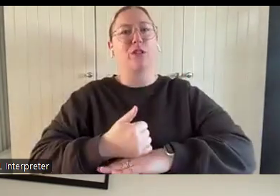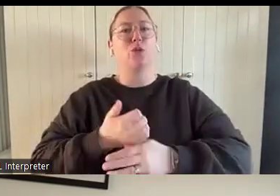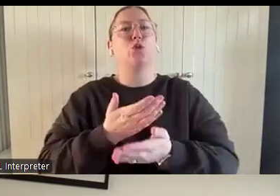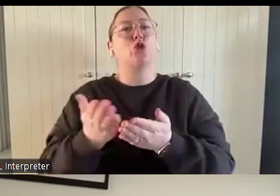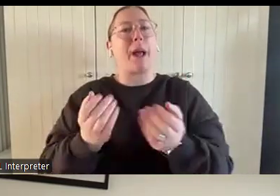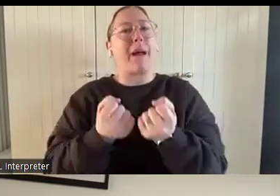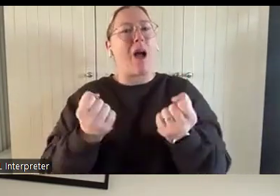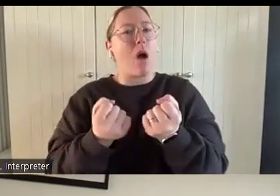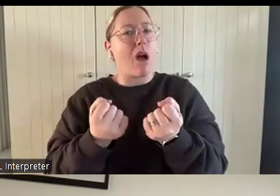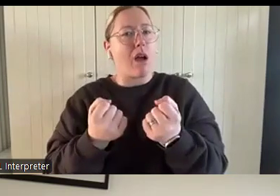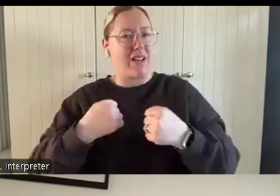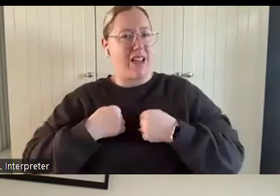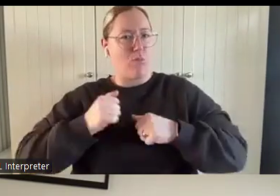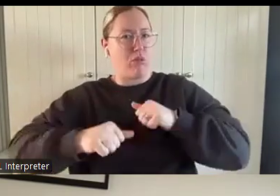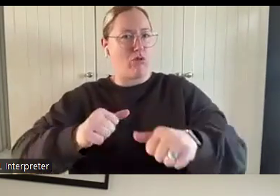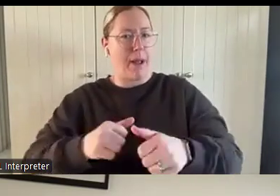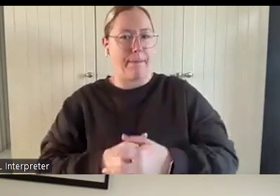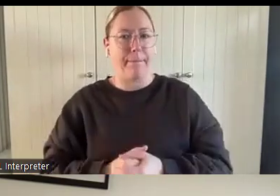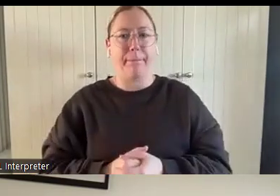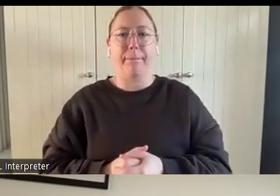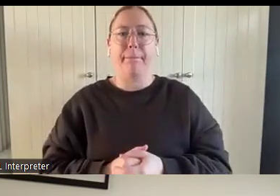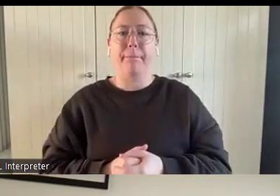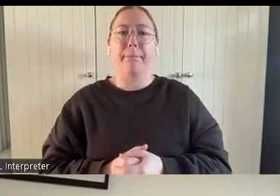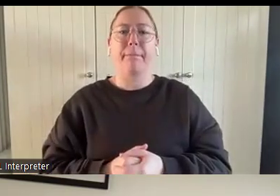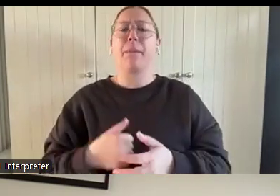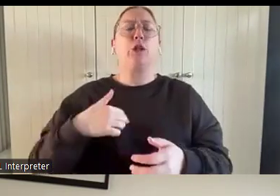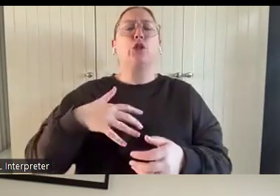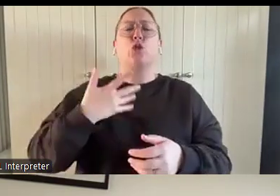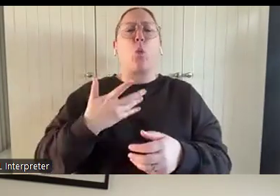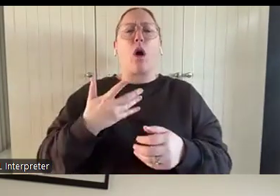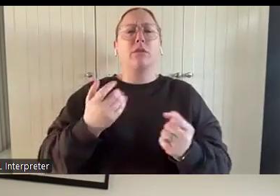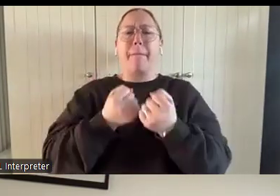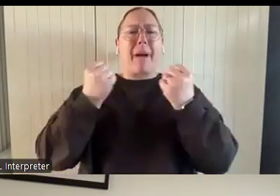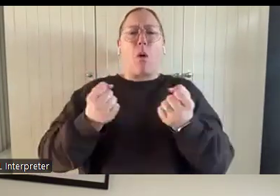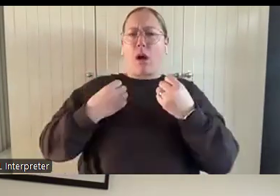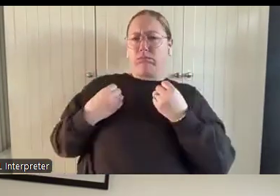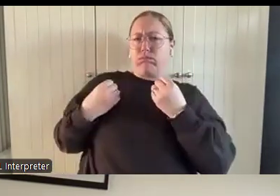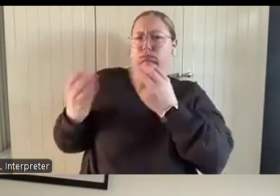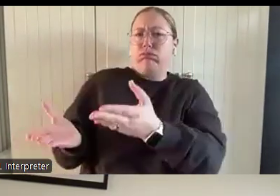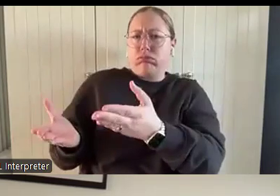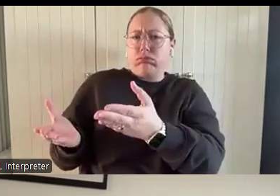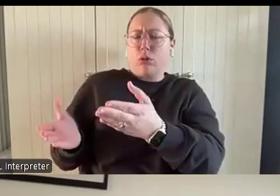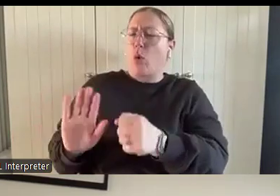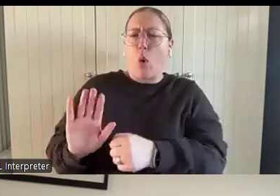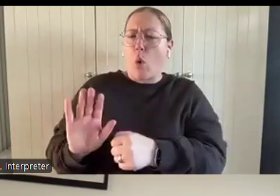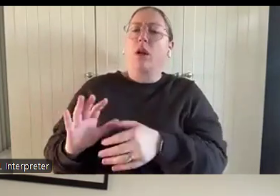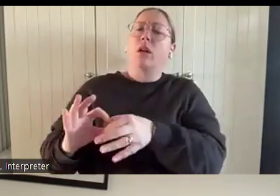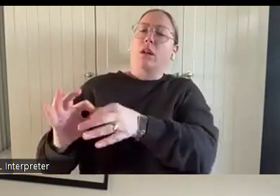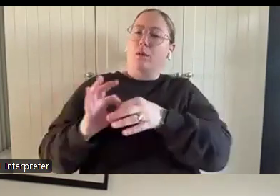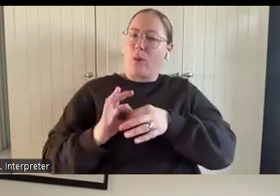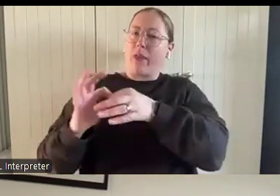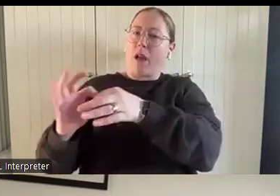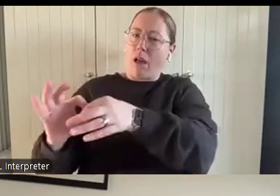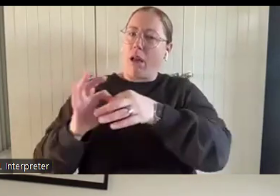control completely, but about being intentional in creating structures that invite genuine influence. And that continues to be something